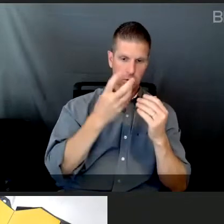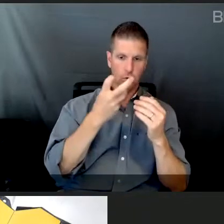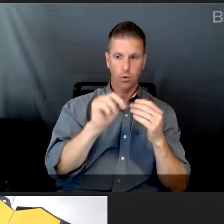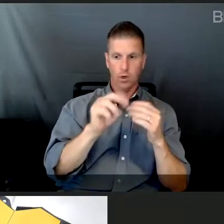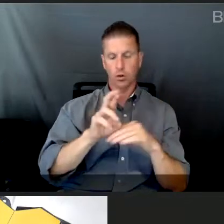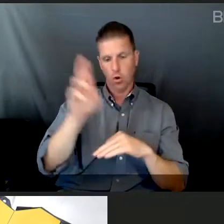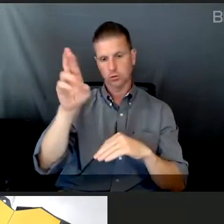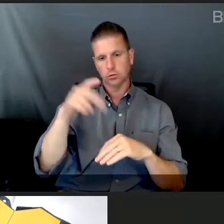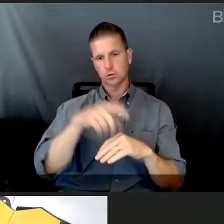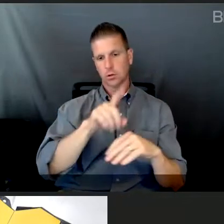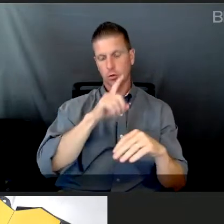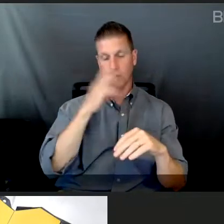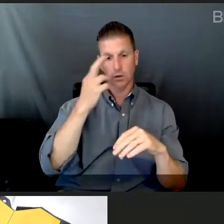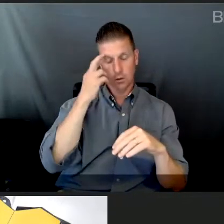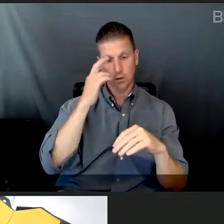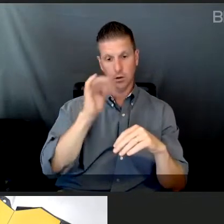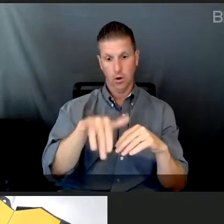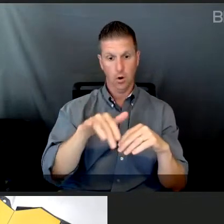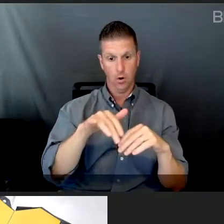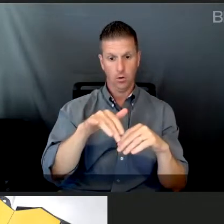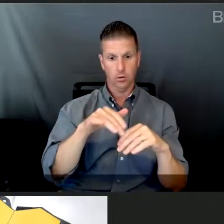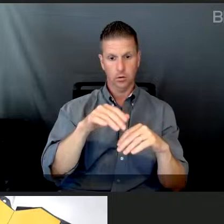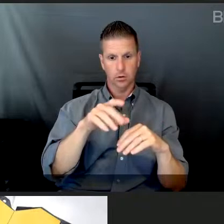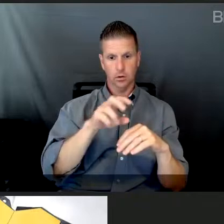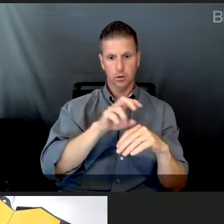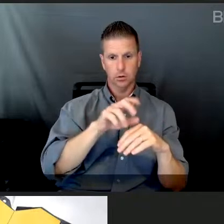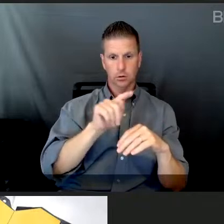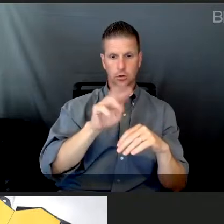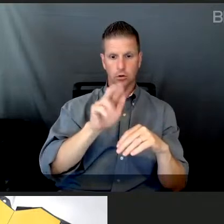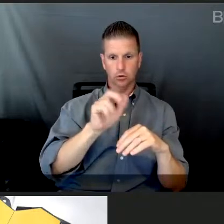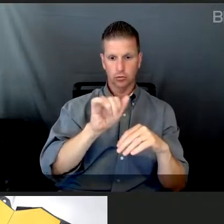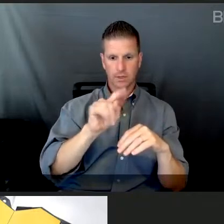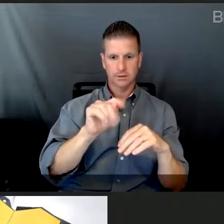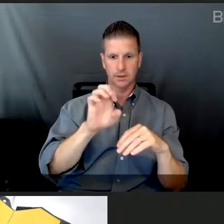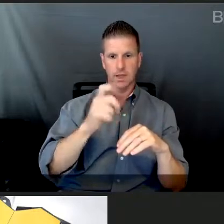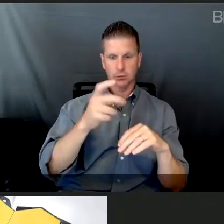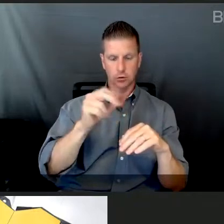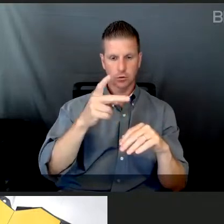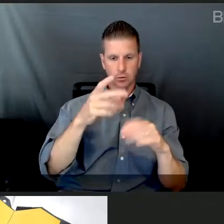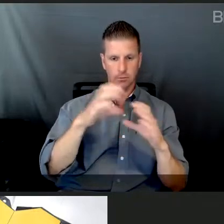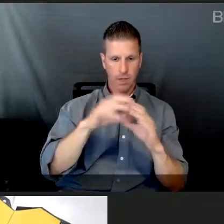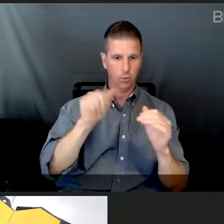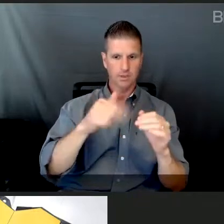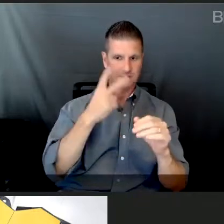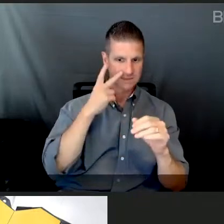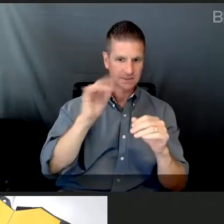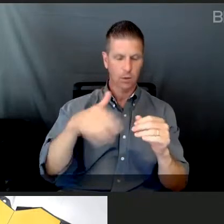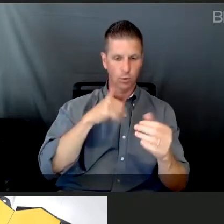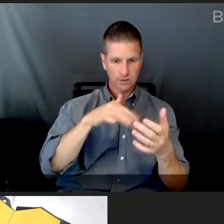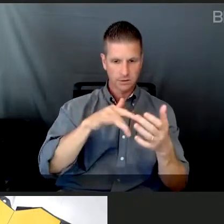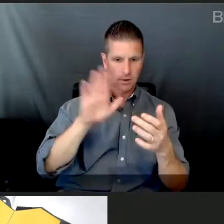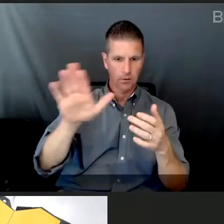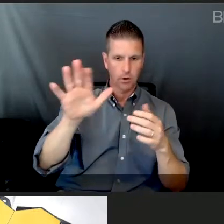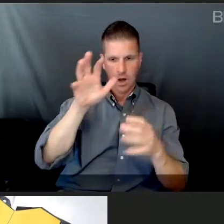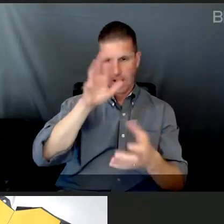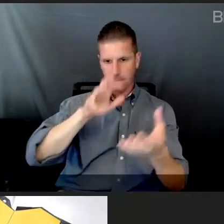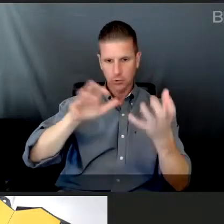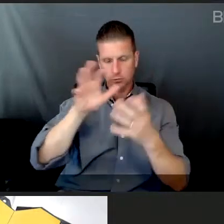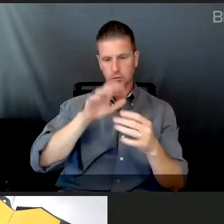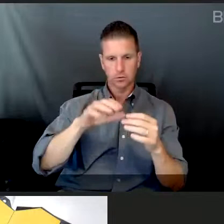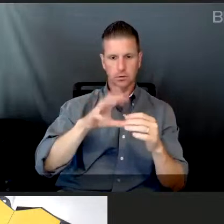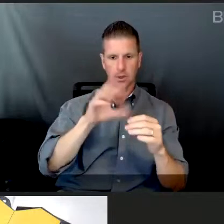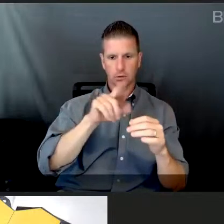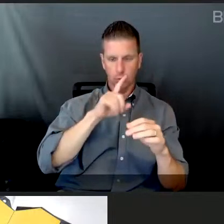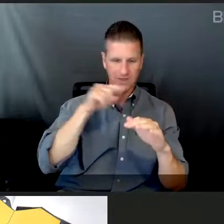was this realization that, oh my gosh, like transiting exoplanets, we can see that and we can study like their atmospheres in like exquisite